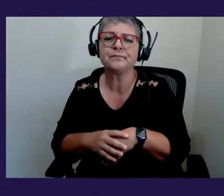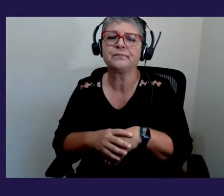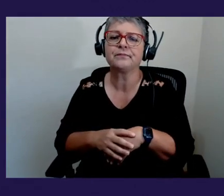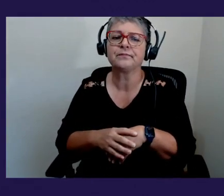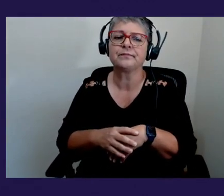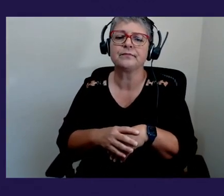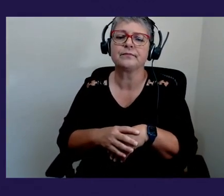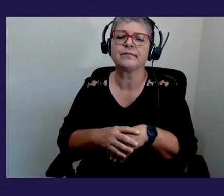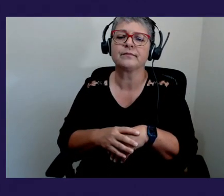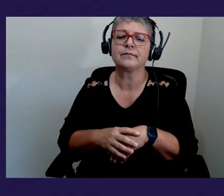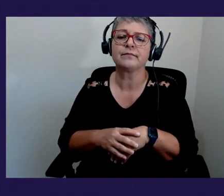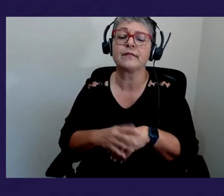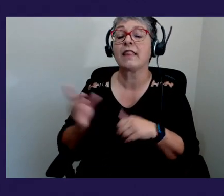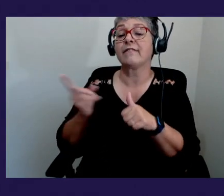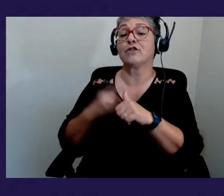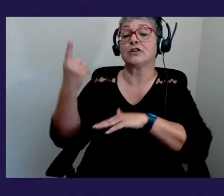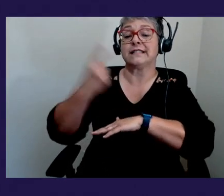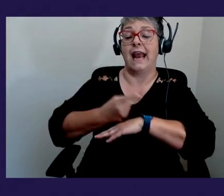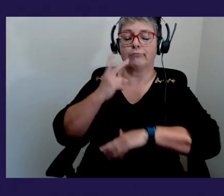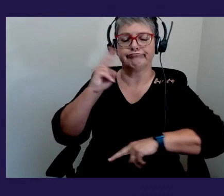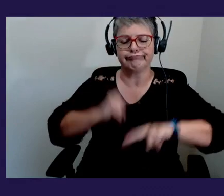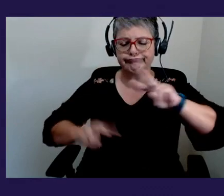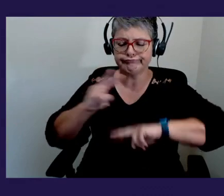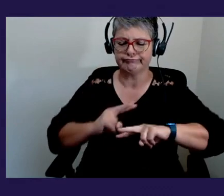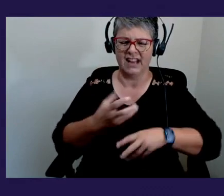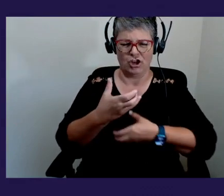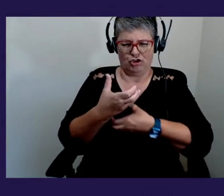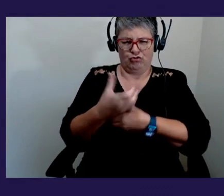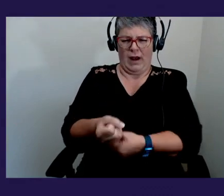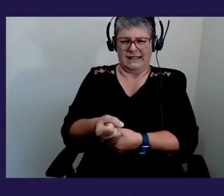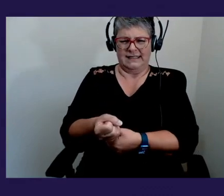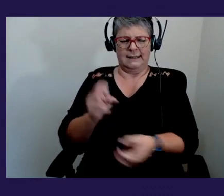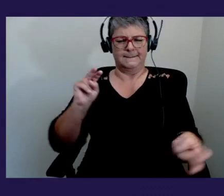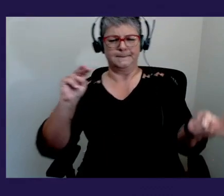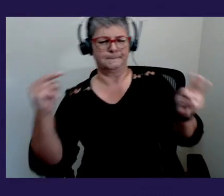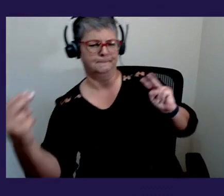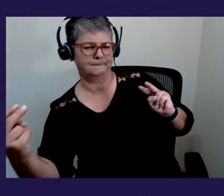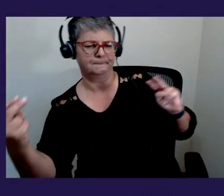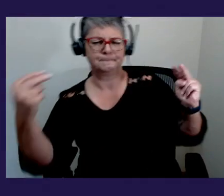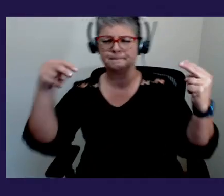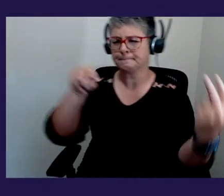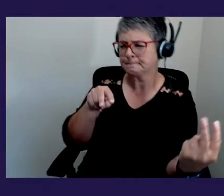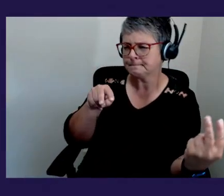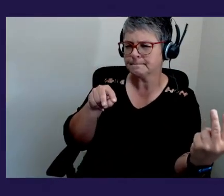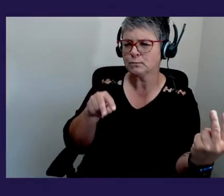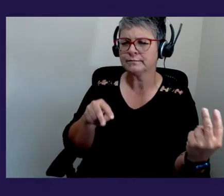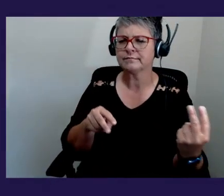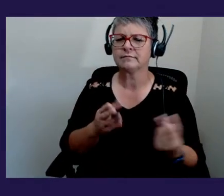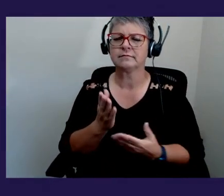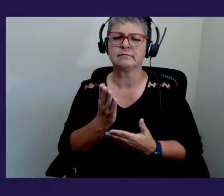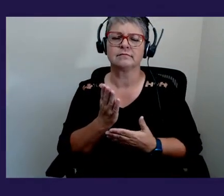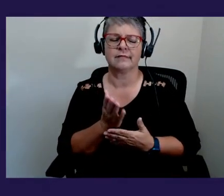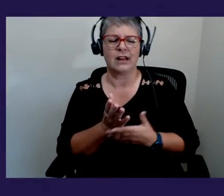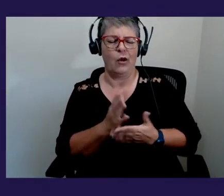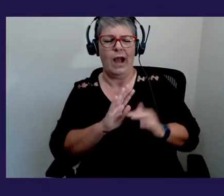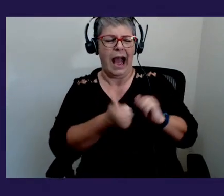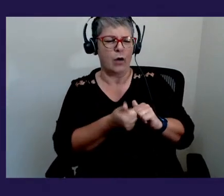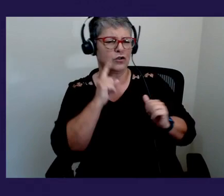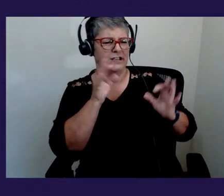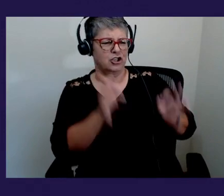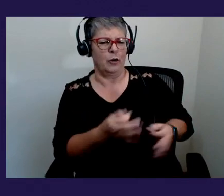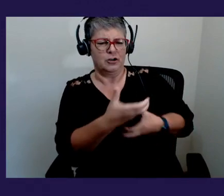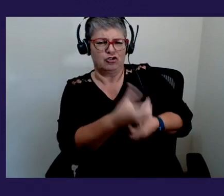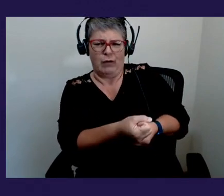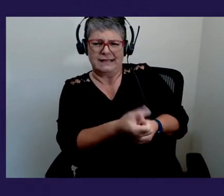one, we examined the issues of trust from a couple perspectives. We talked about some of the determinants of trust, including some of